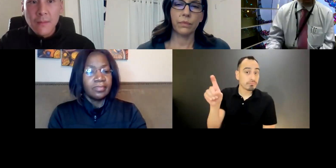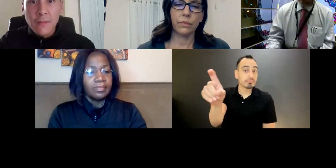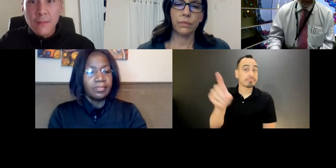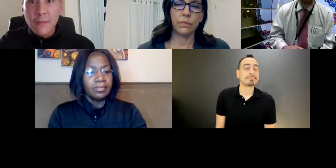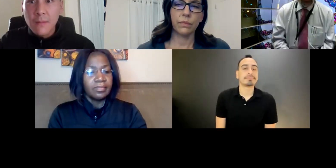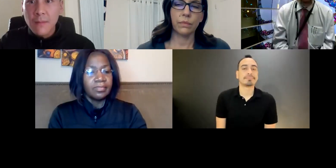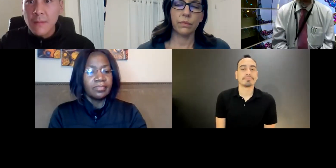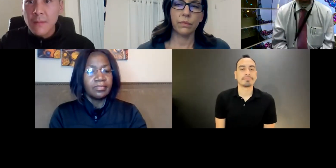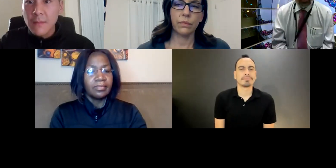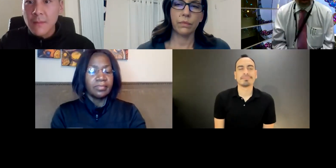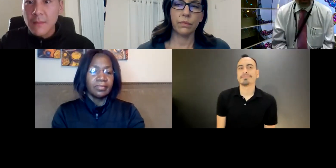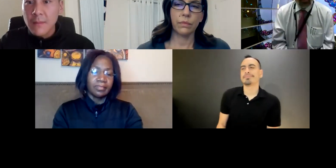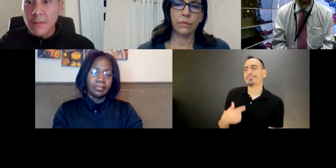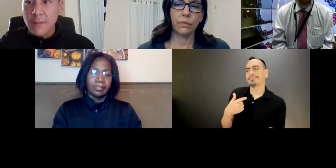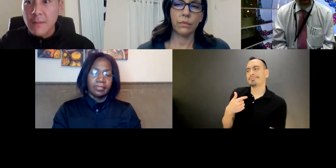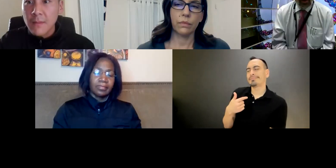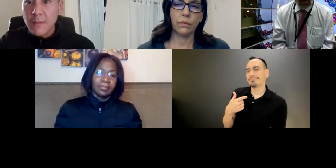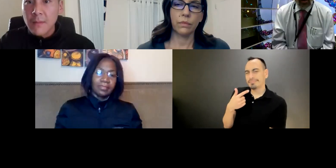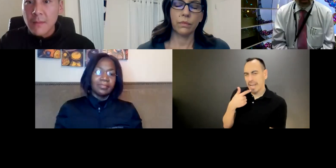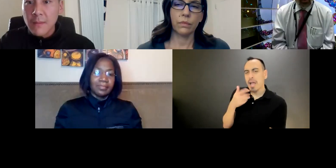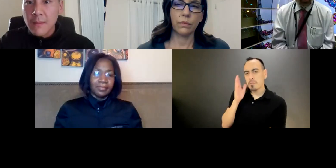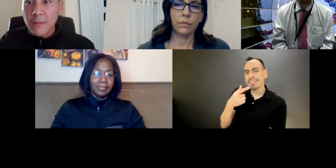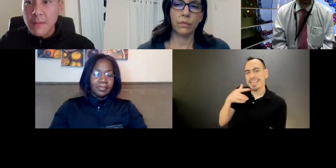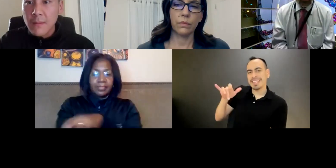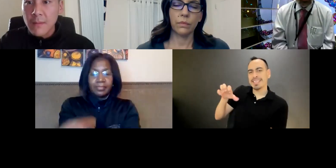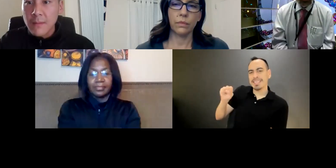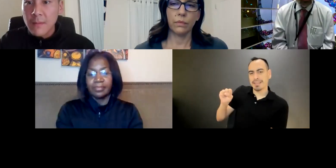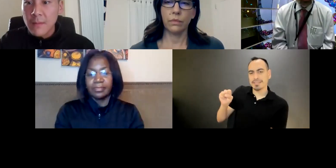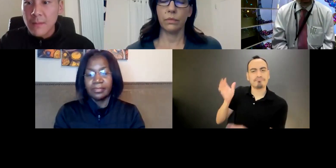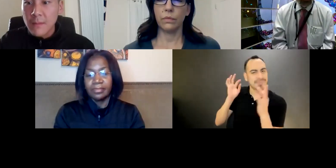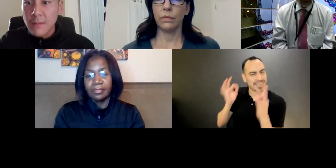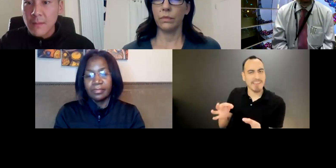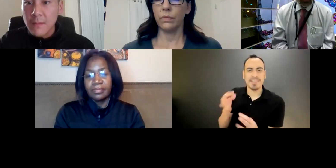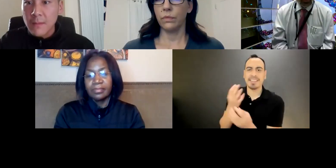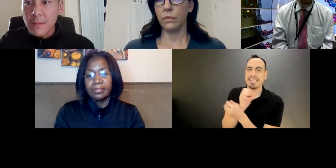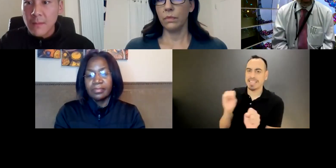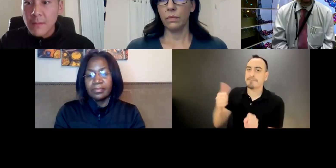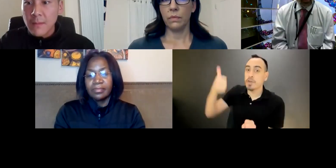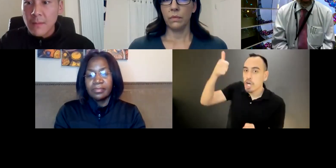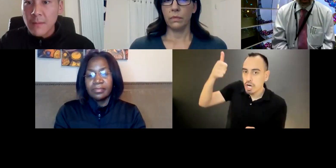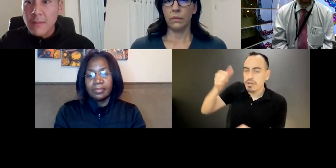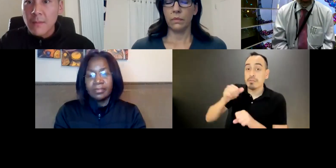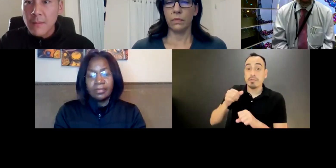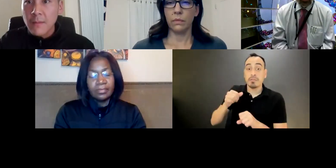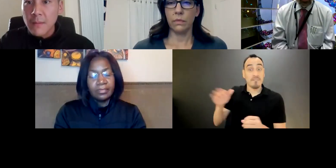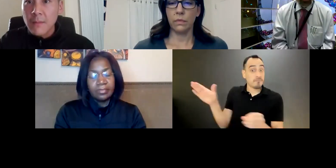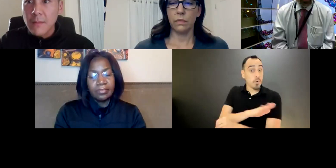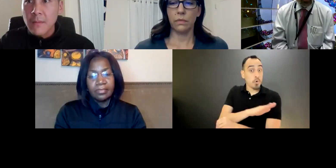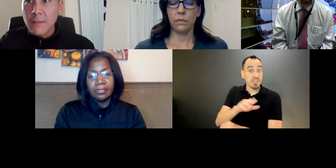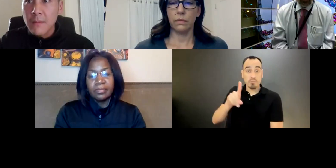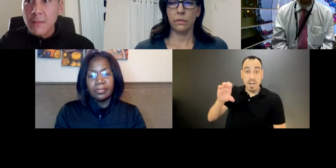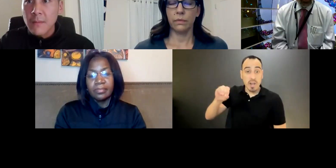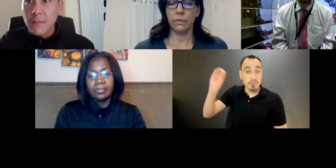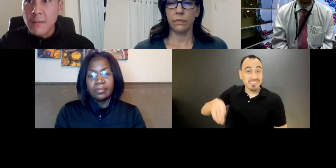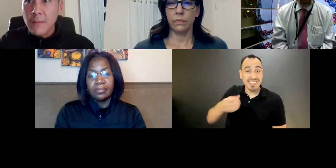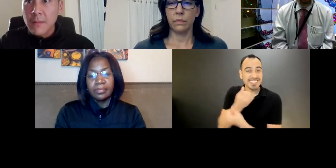So I would say it's definitely safer. Whether it's absolutely safe is not clear, because you're still going to